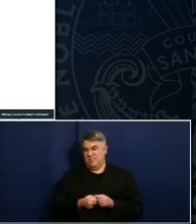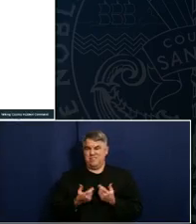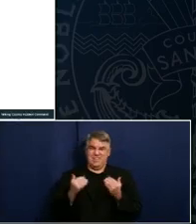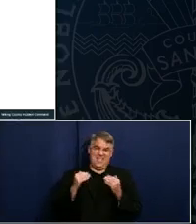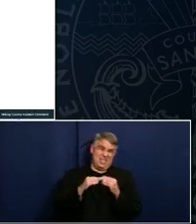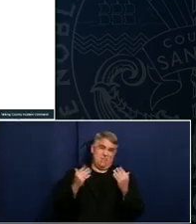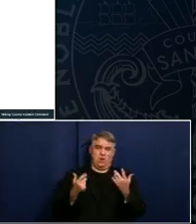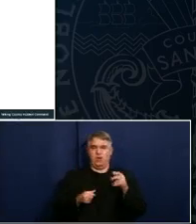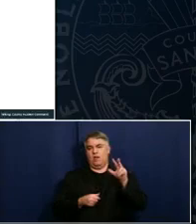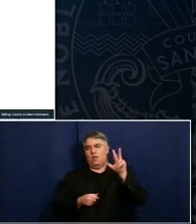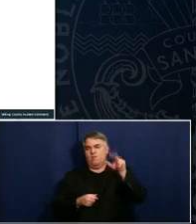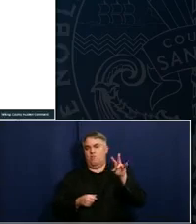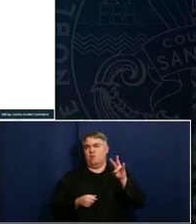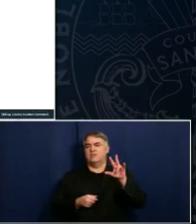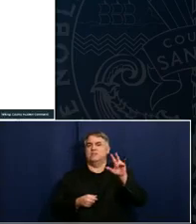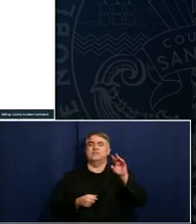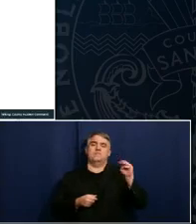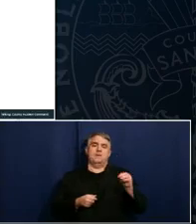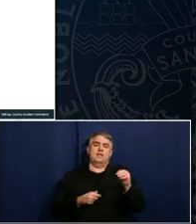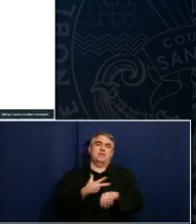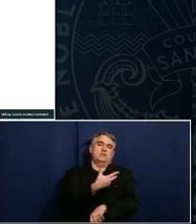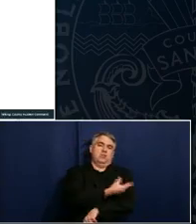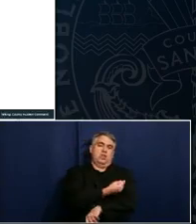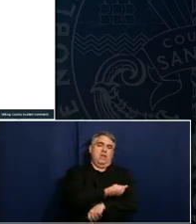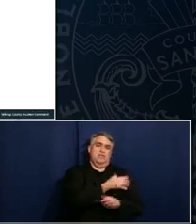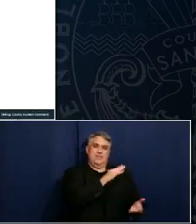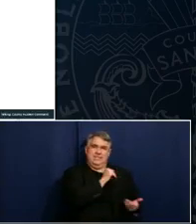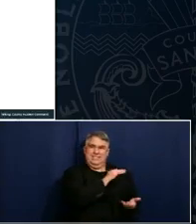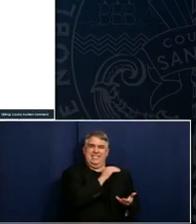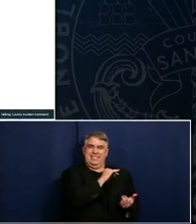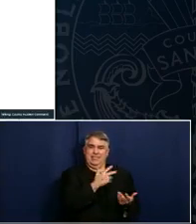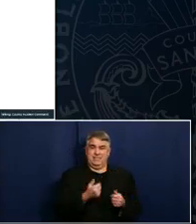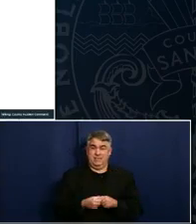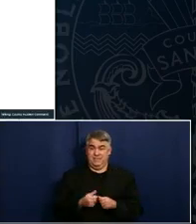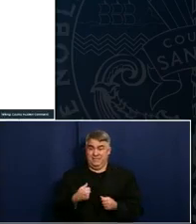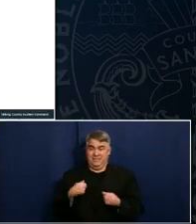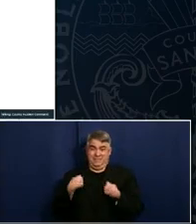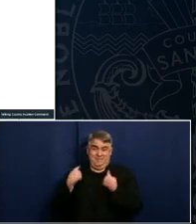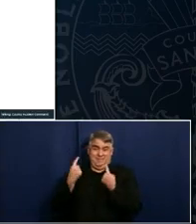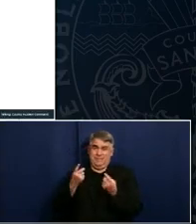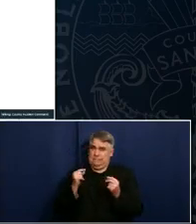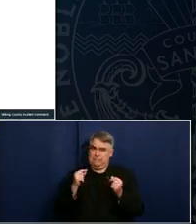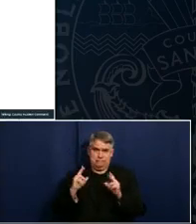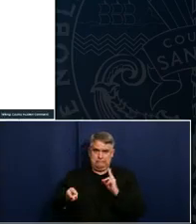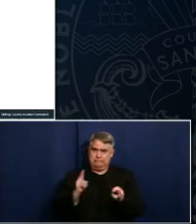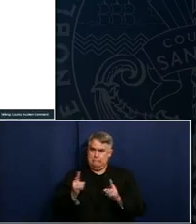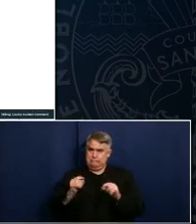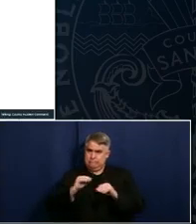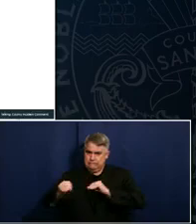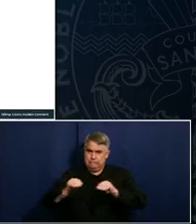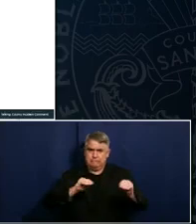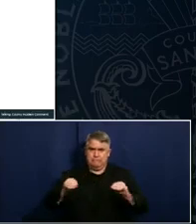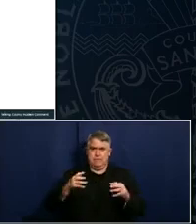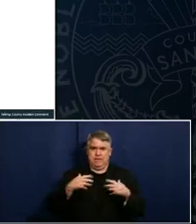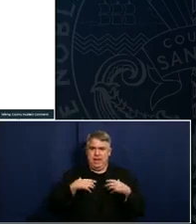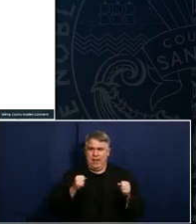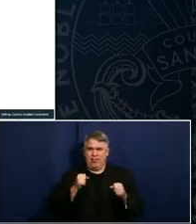We already in San Diego quickly moved to starting vaccinating with healthcare professionals in mid-December. And so